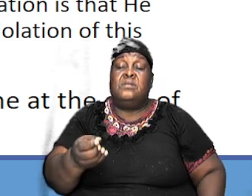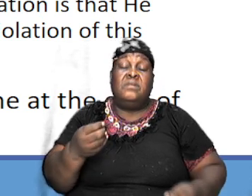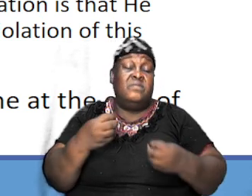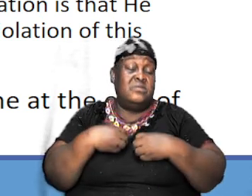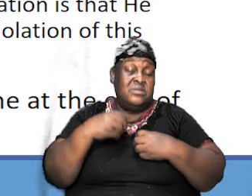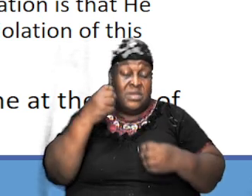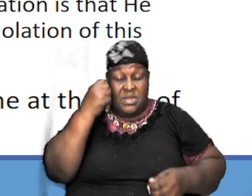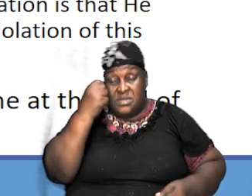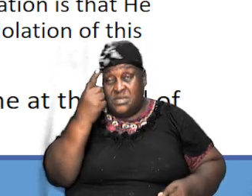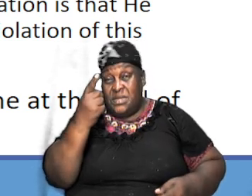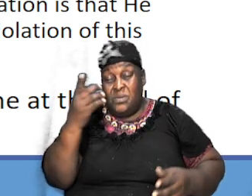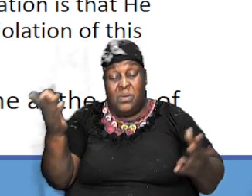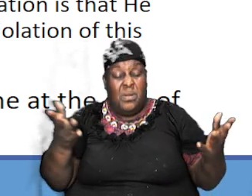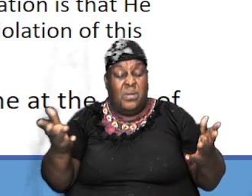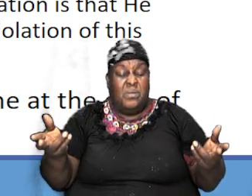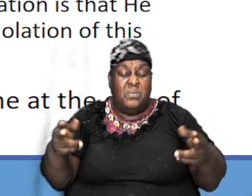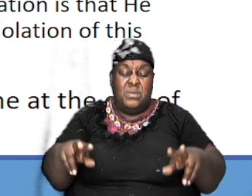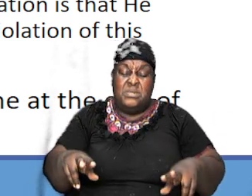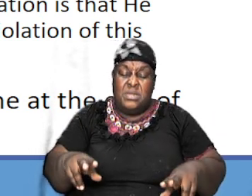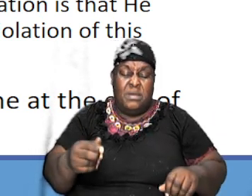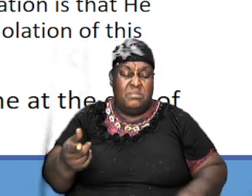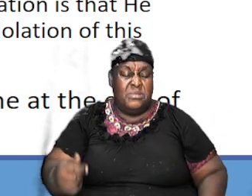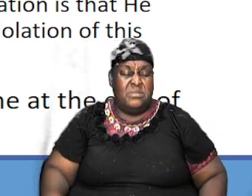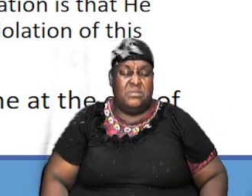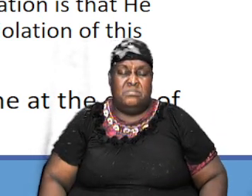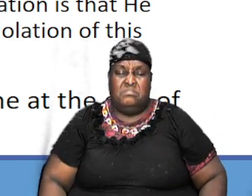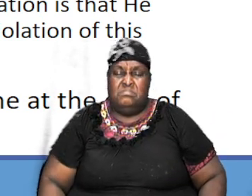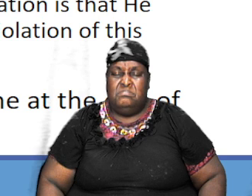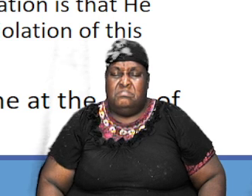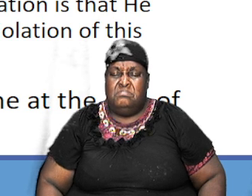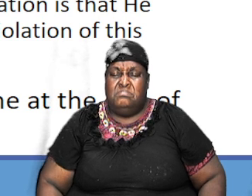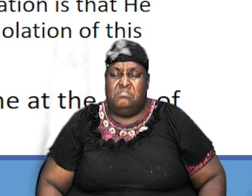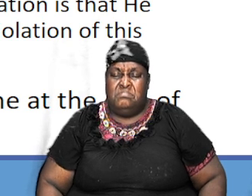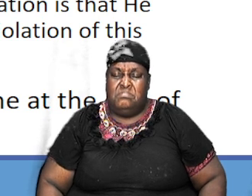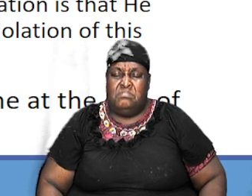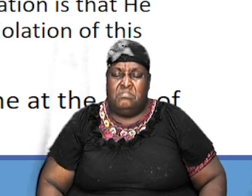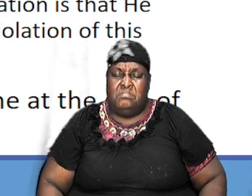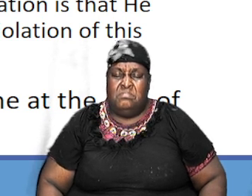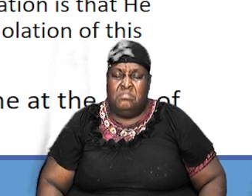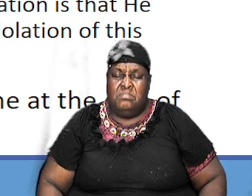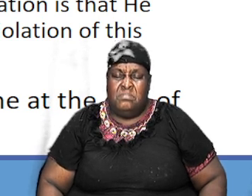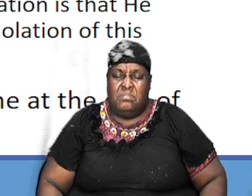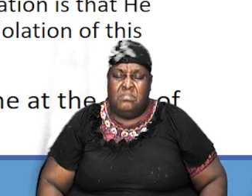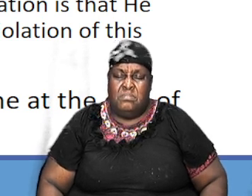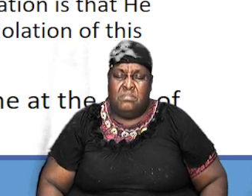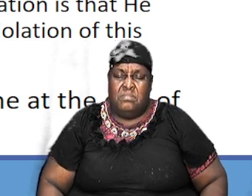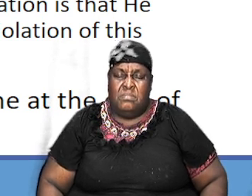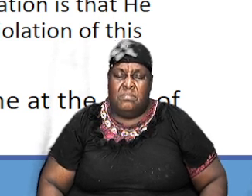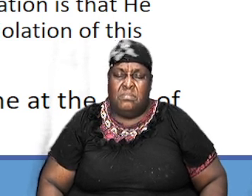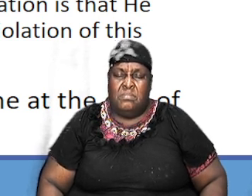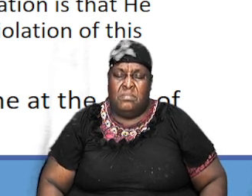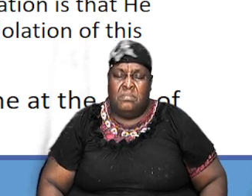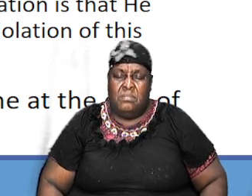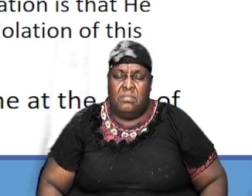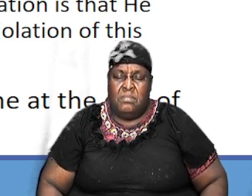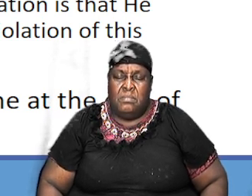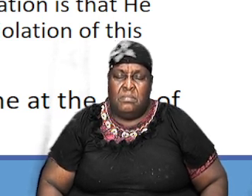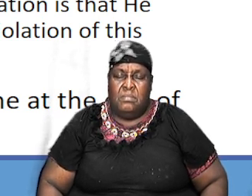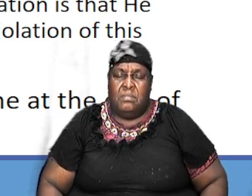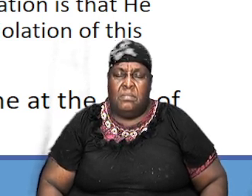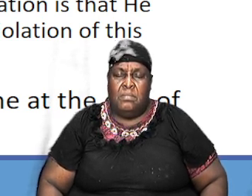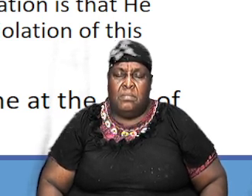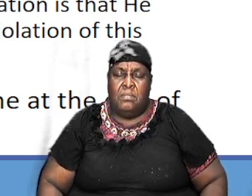to, you know, what was happening here. So let us turn to Deuteronomy 6. I believe Jesus was quoting Deuteronomy 6